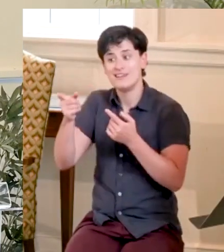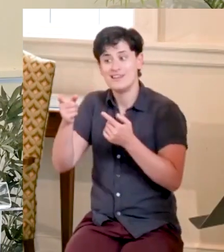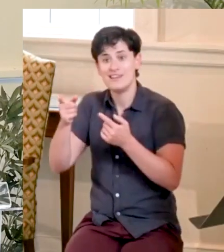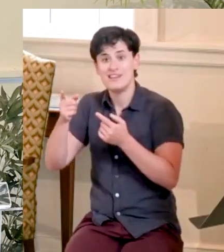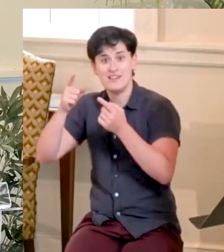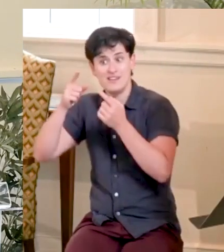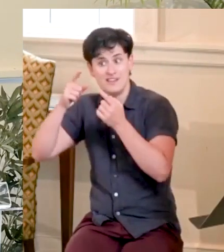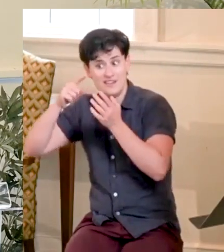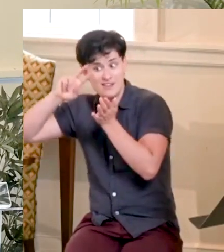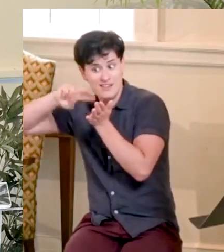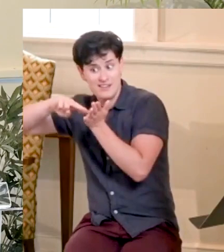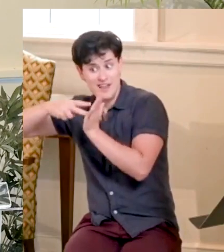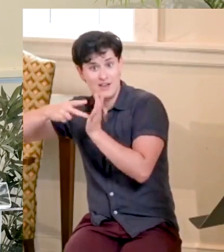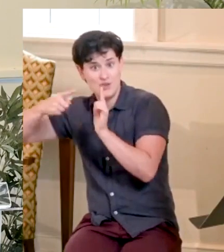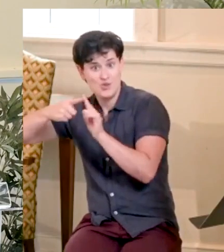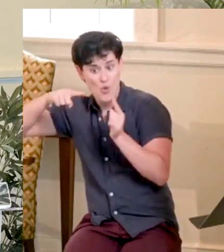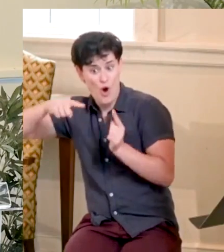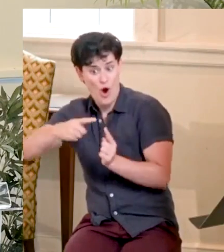help himself and others.